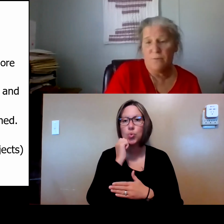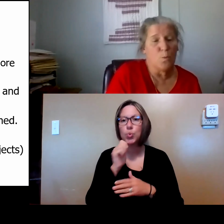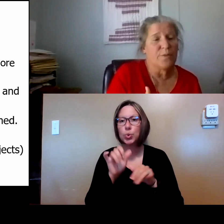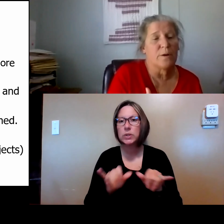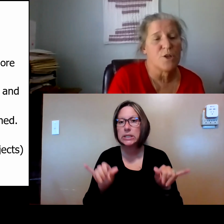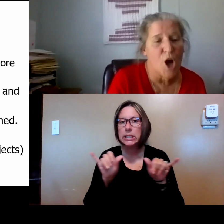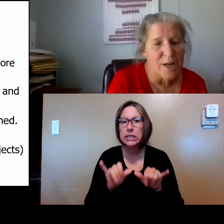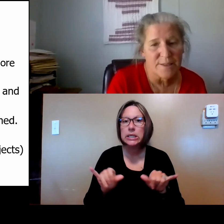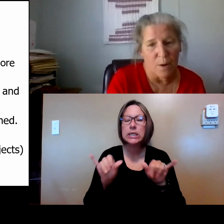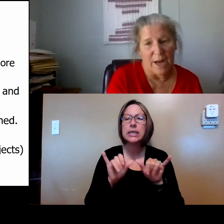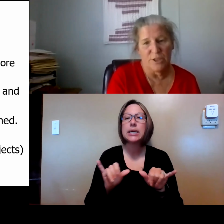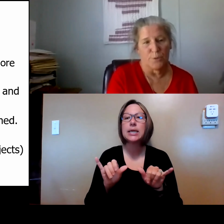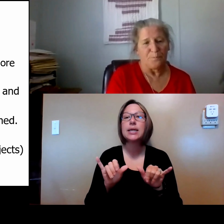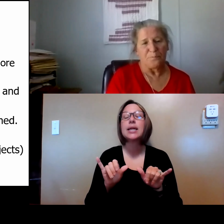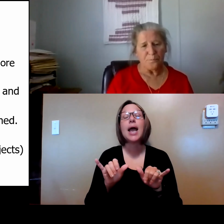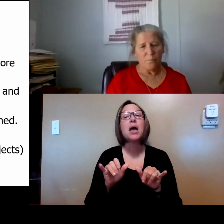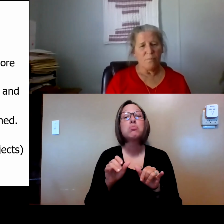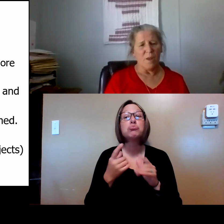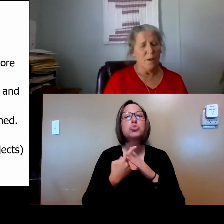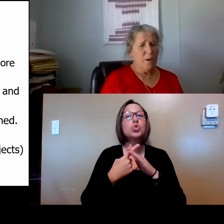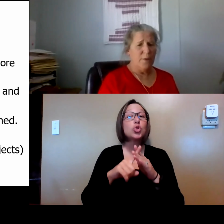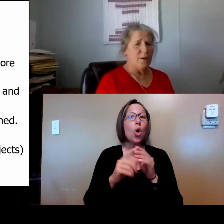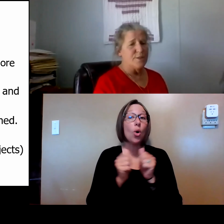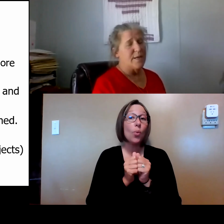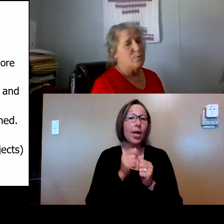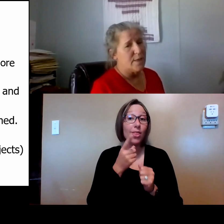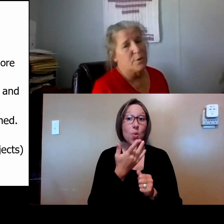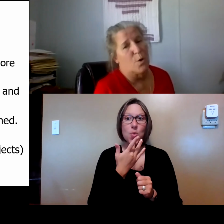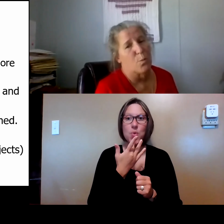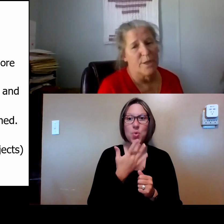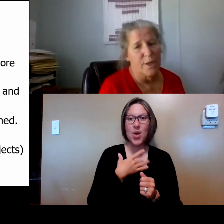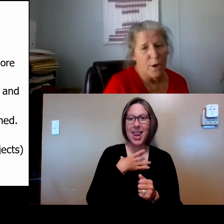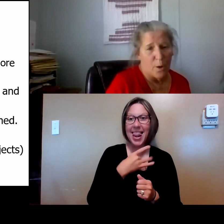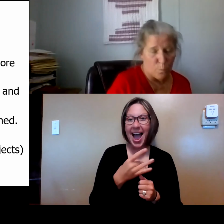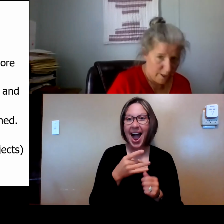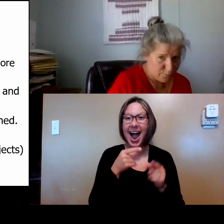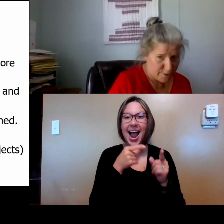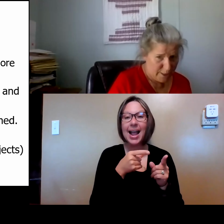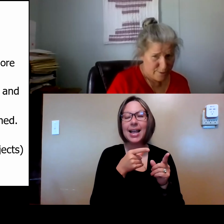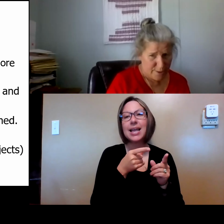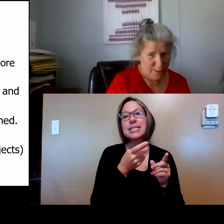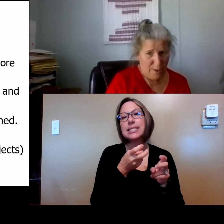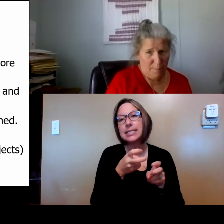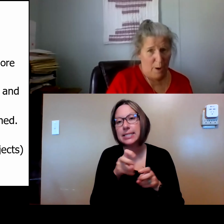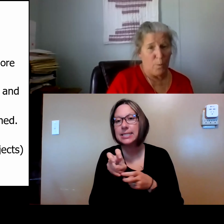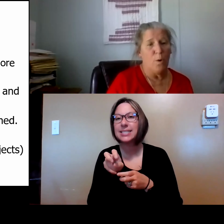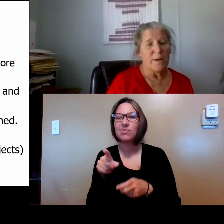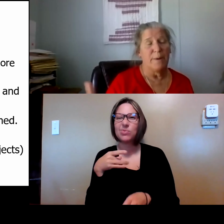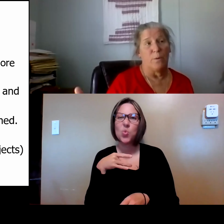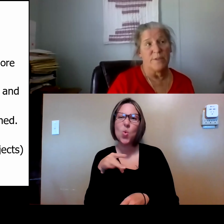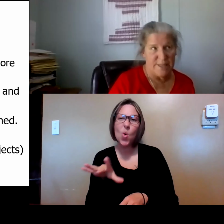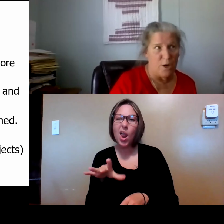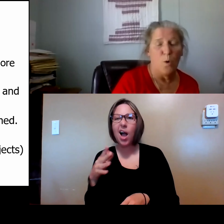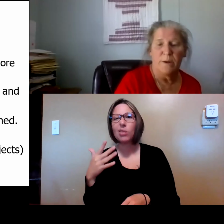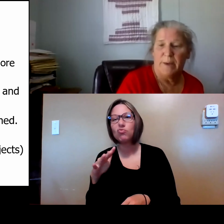then even with those not so much. And those new symbols are introduced, but we want